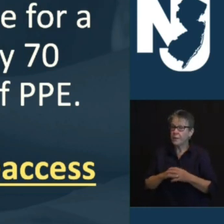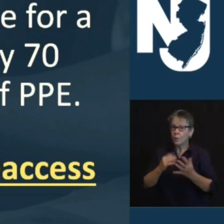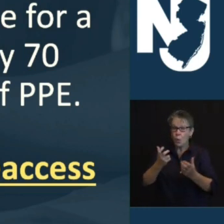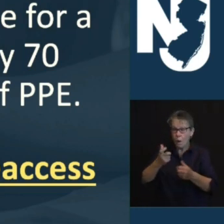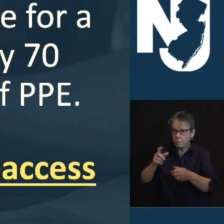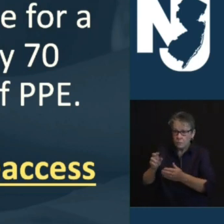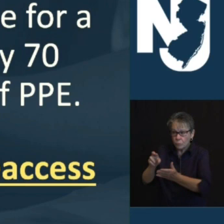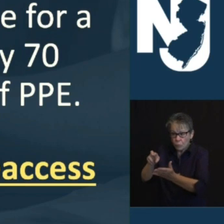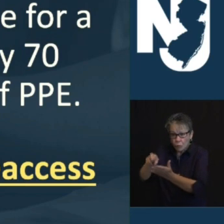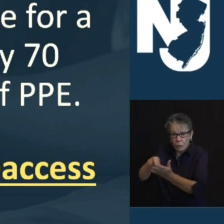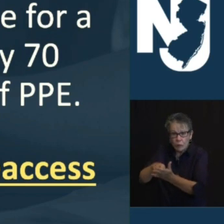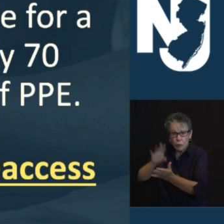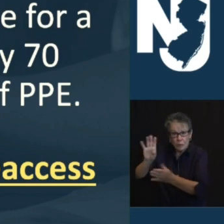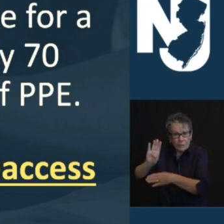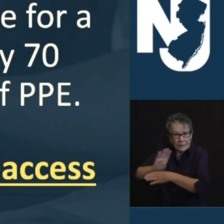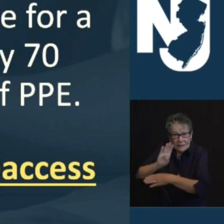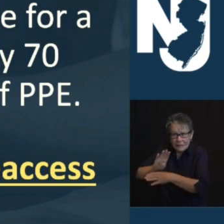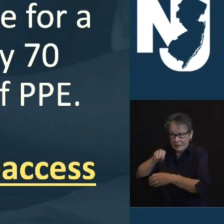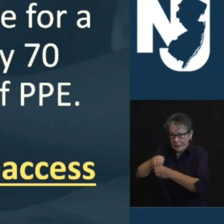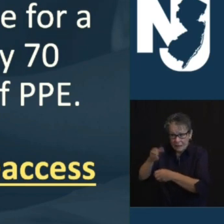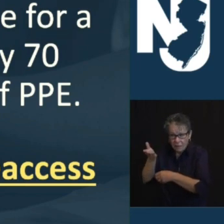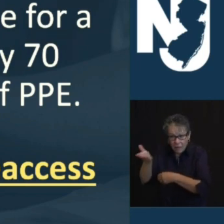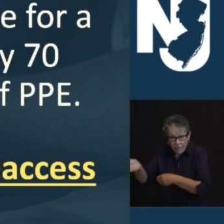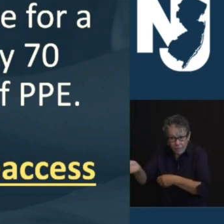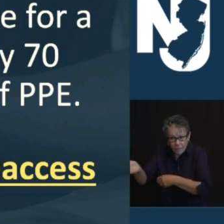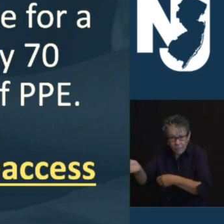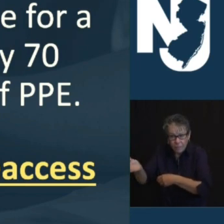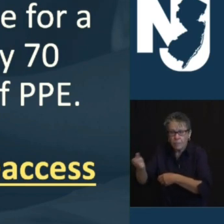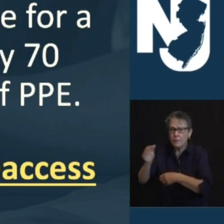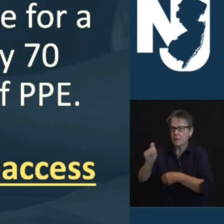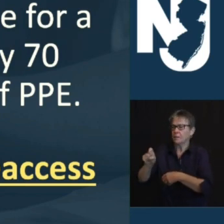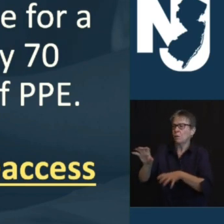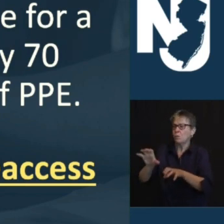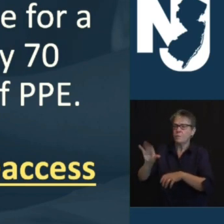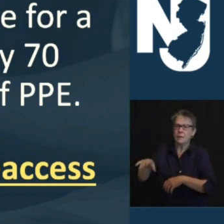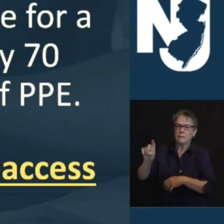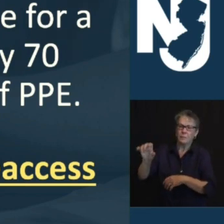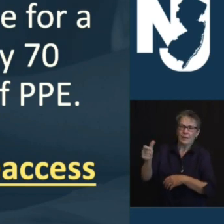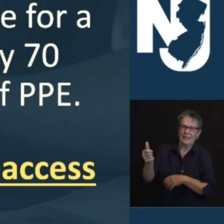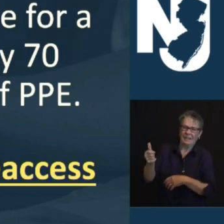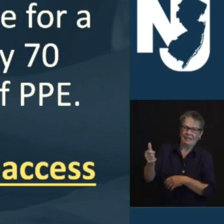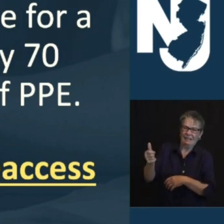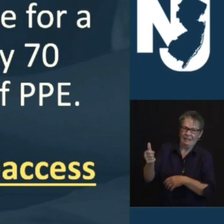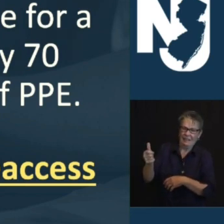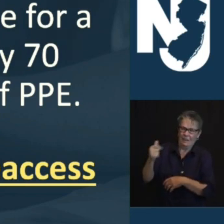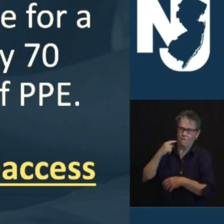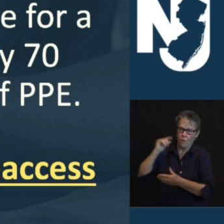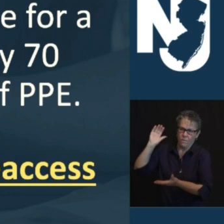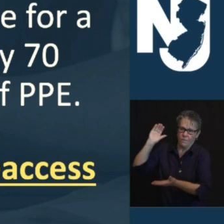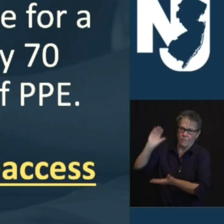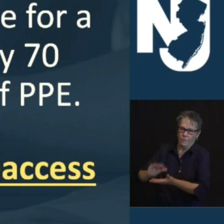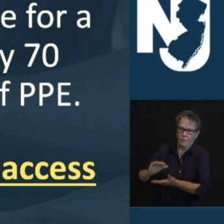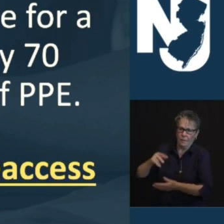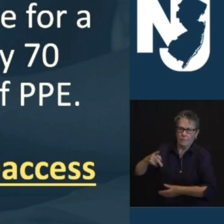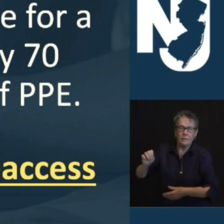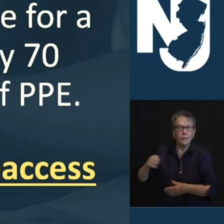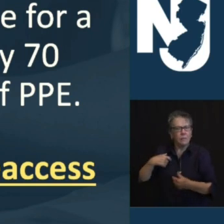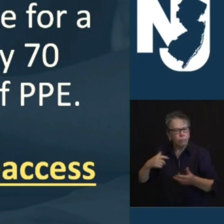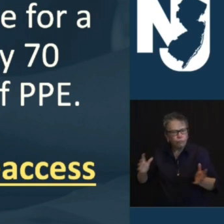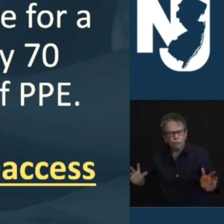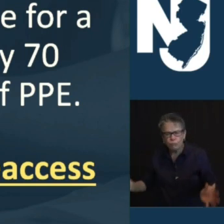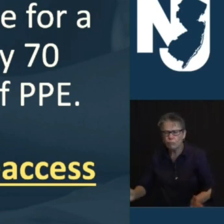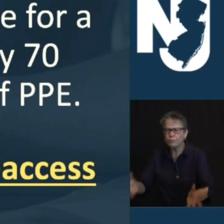been extended from November 30th to December 10th. For more information, I encourage you to visit that